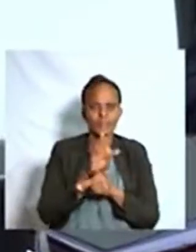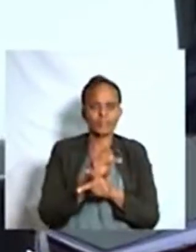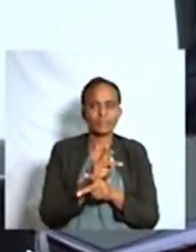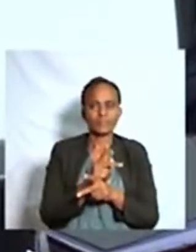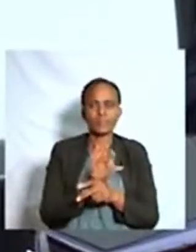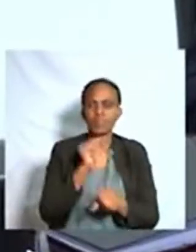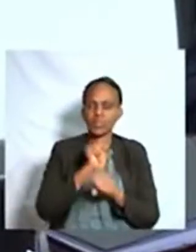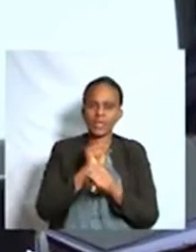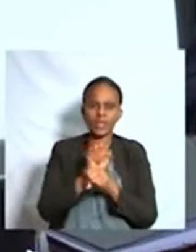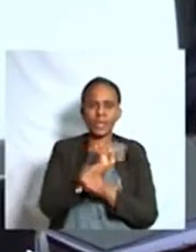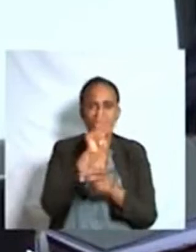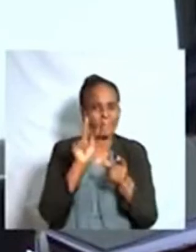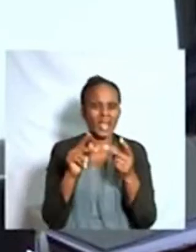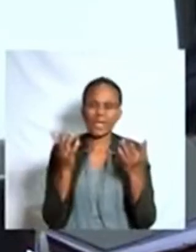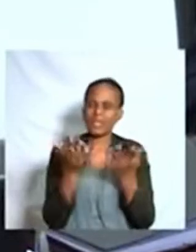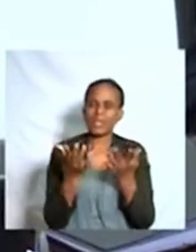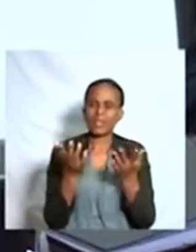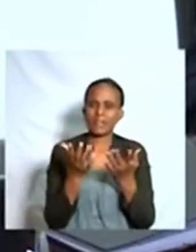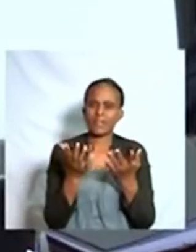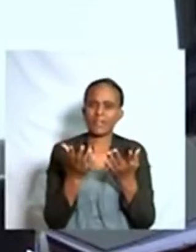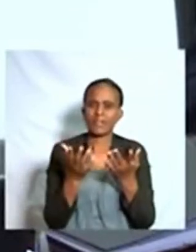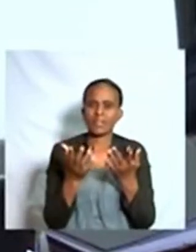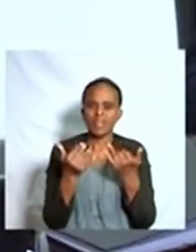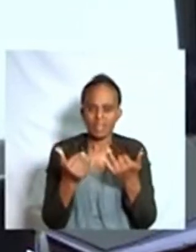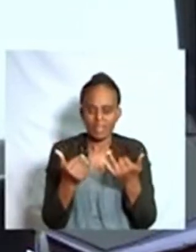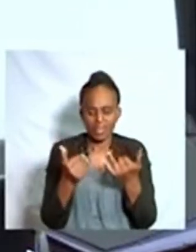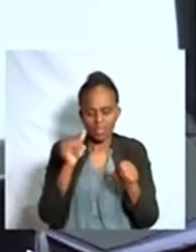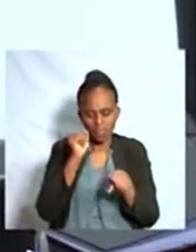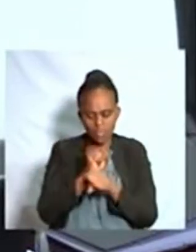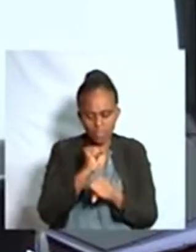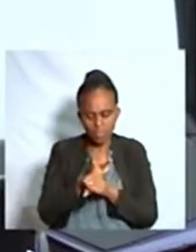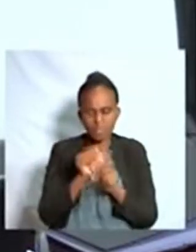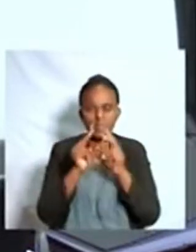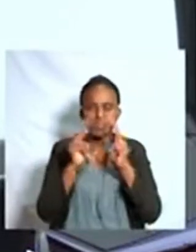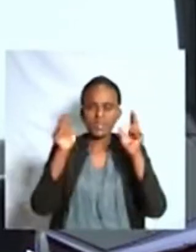work like that. So there is negligence of duty, and that